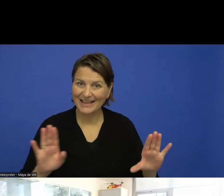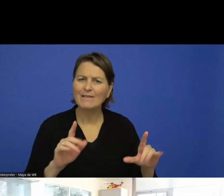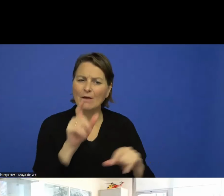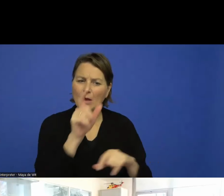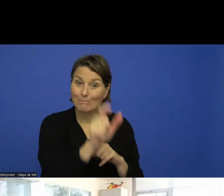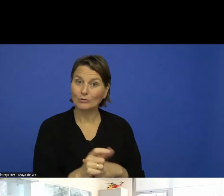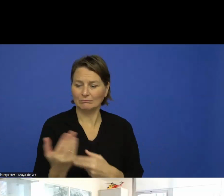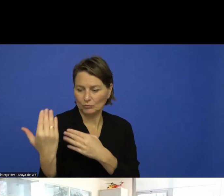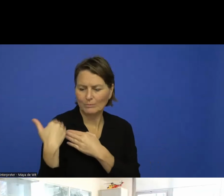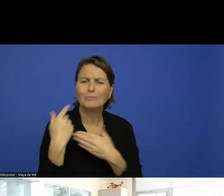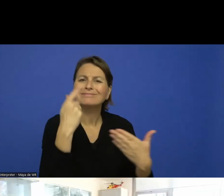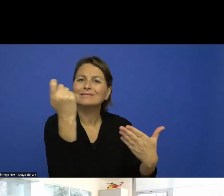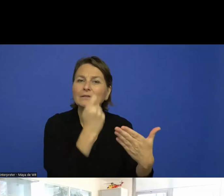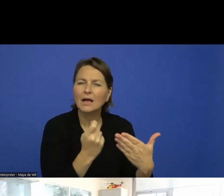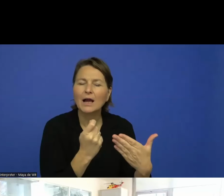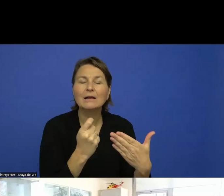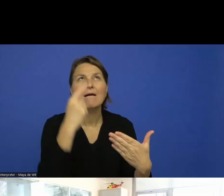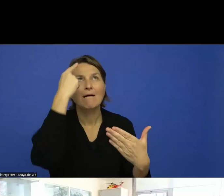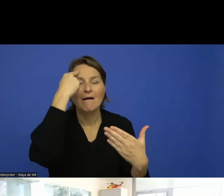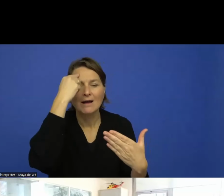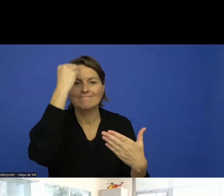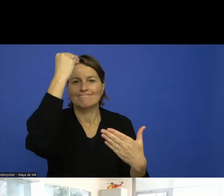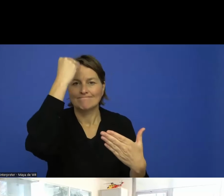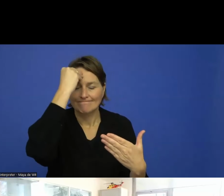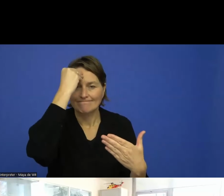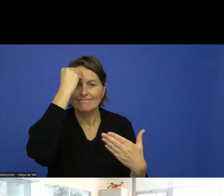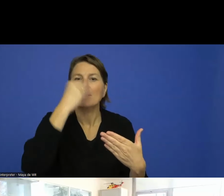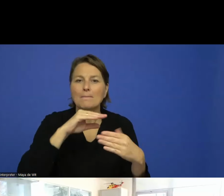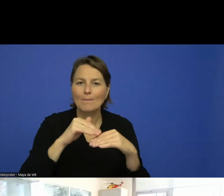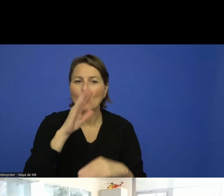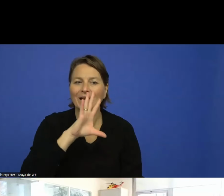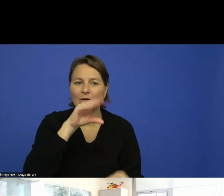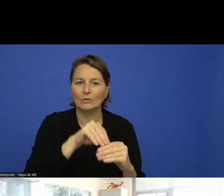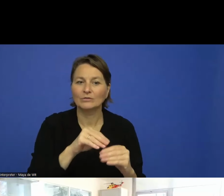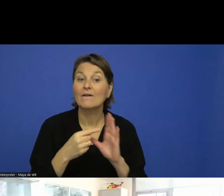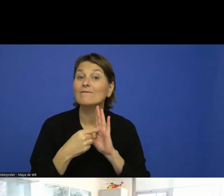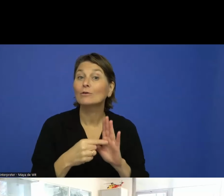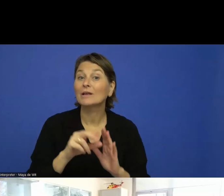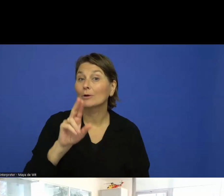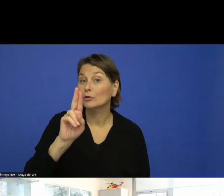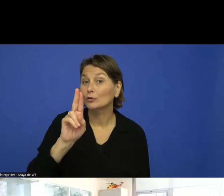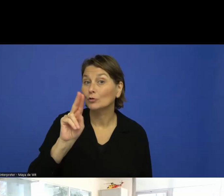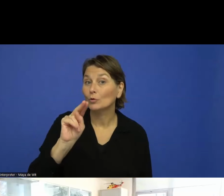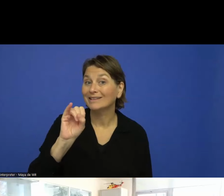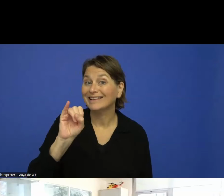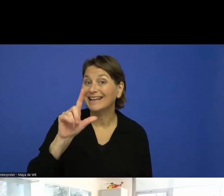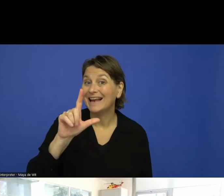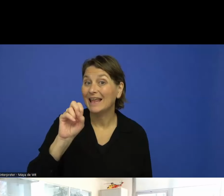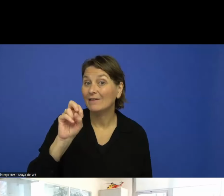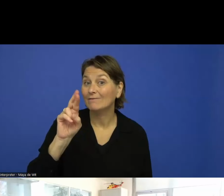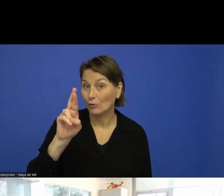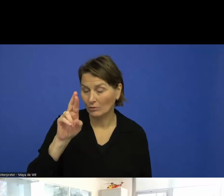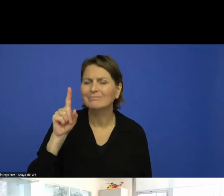led to people like Unilever designing better accessible packaging. And even when you get inside,